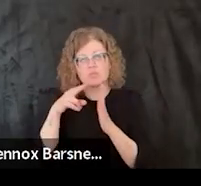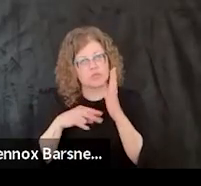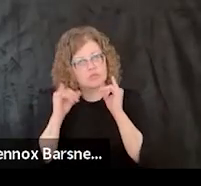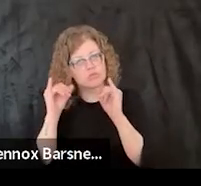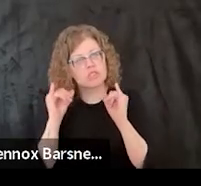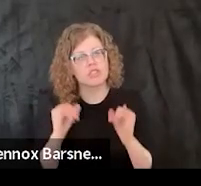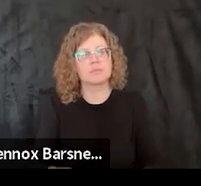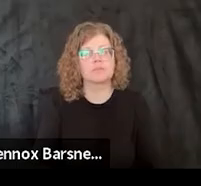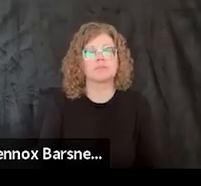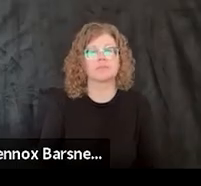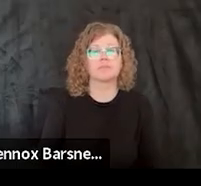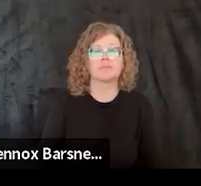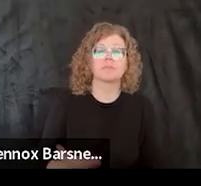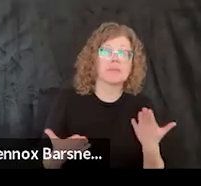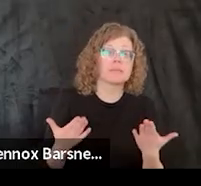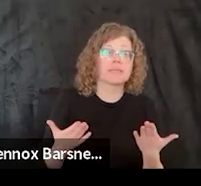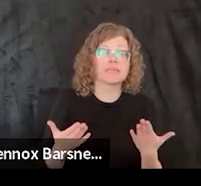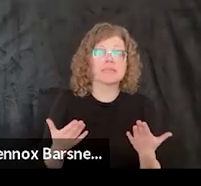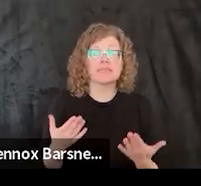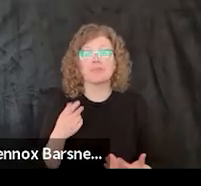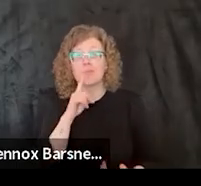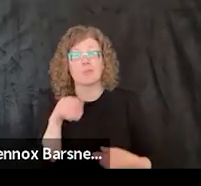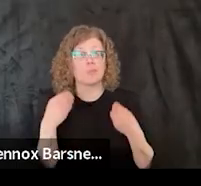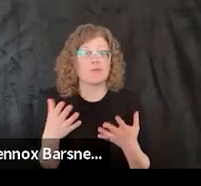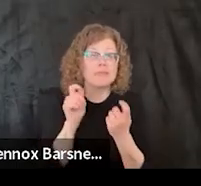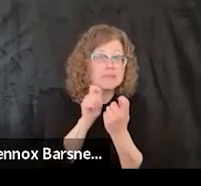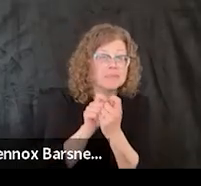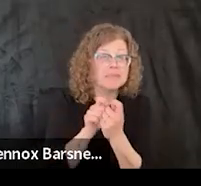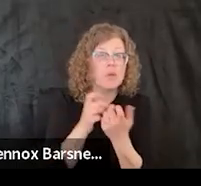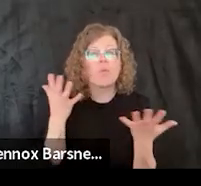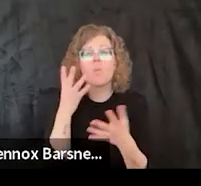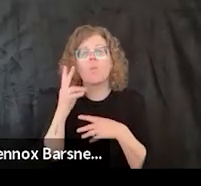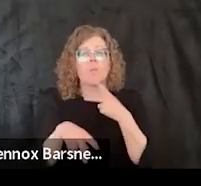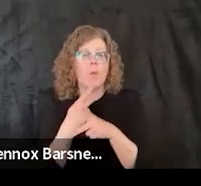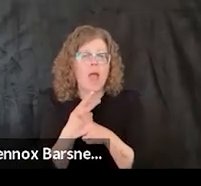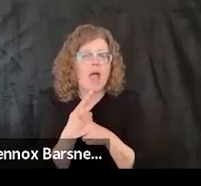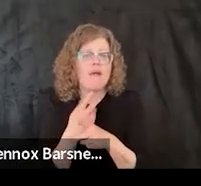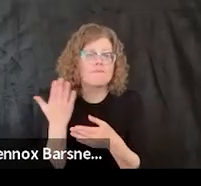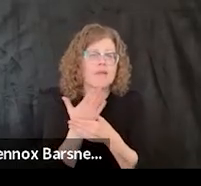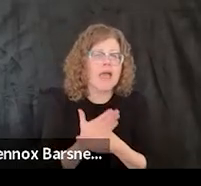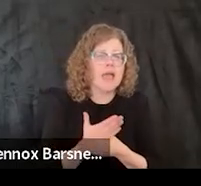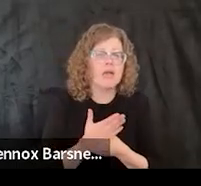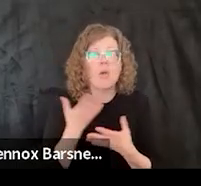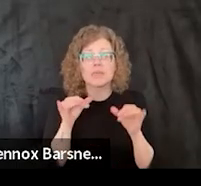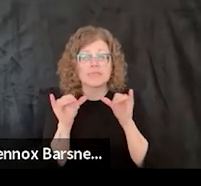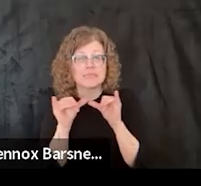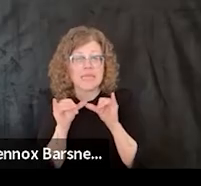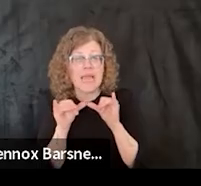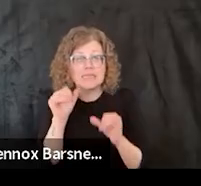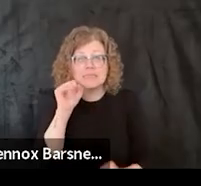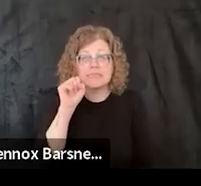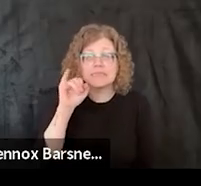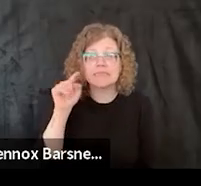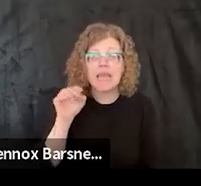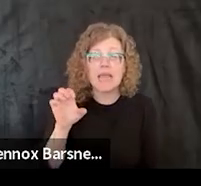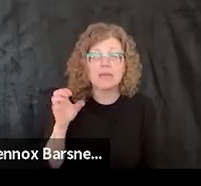to include only specific file types or only upload a certain file size, or if it indicates what kind of